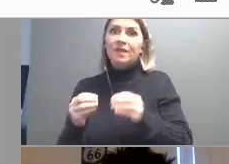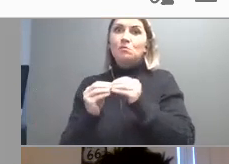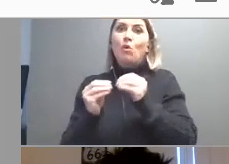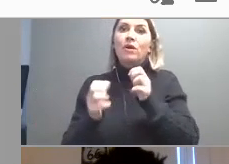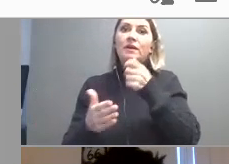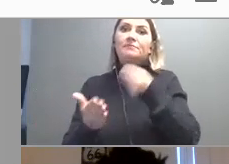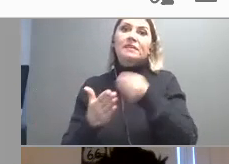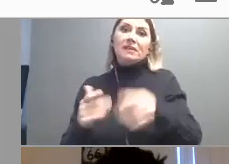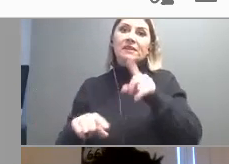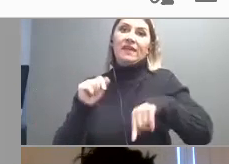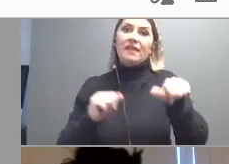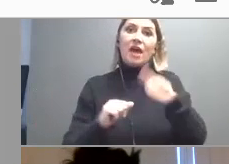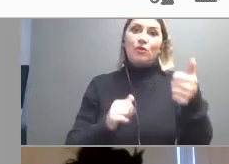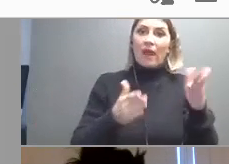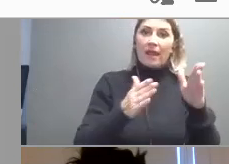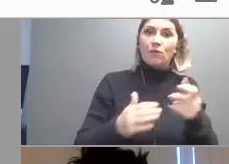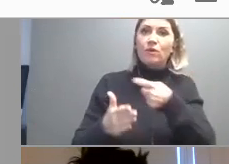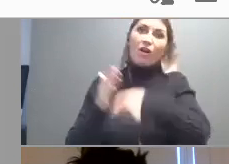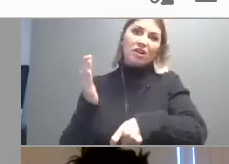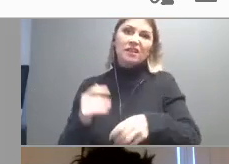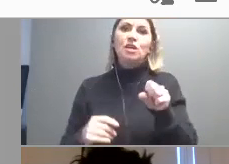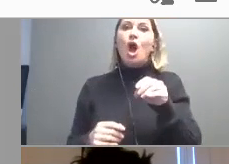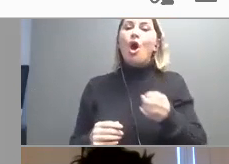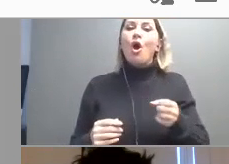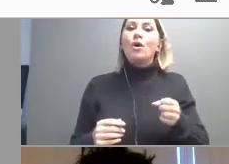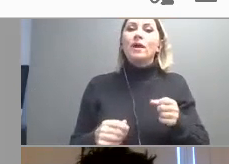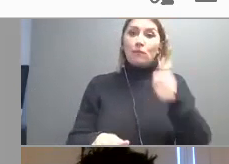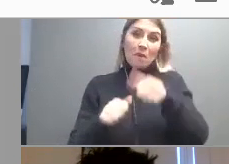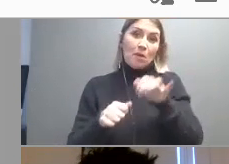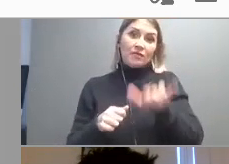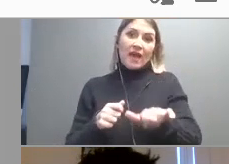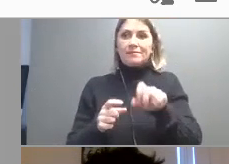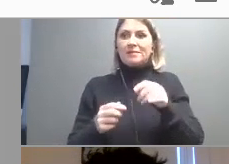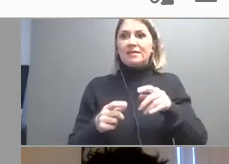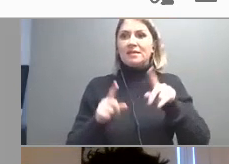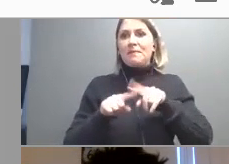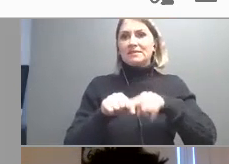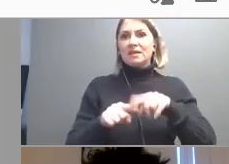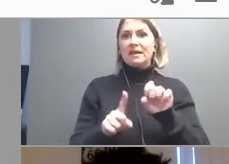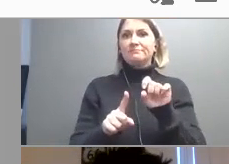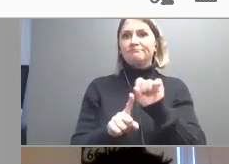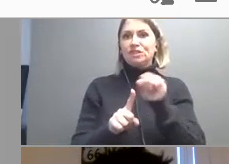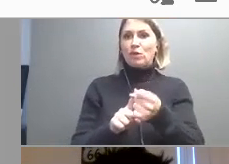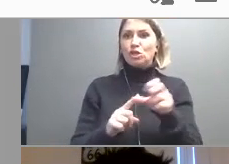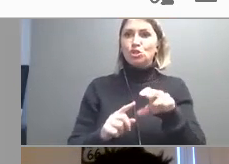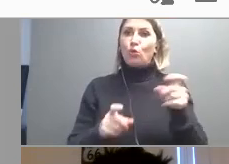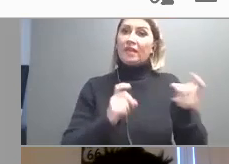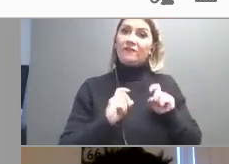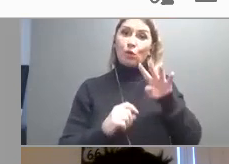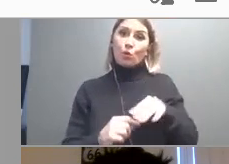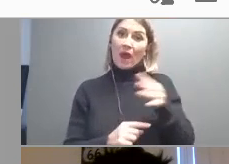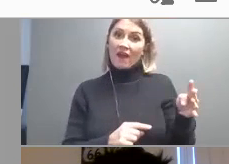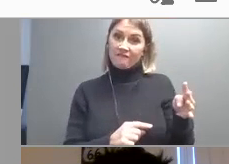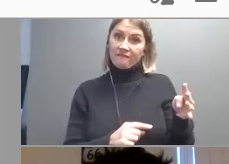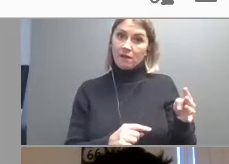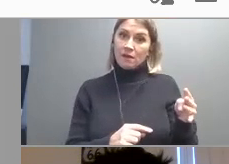making the other decision. So we need to also take into account that particular situation as well. So given a graph,